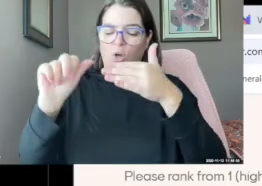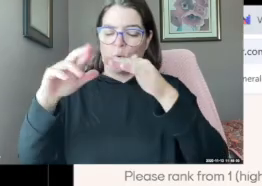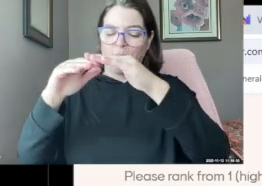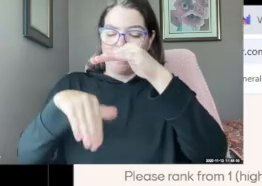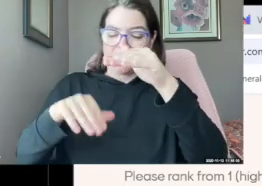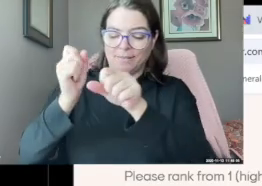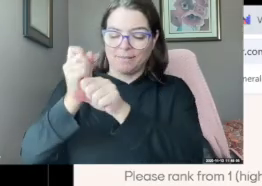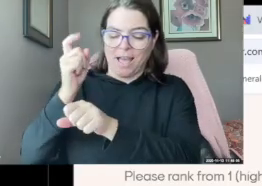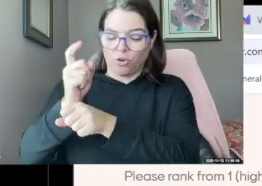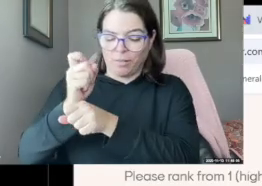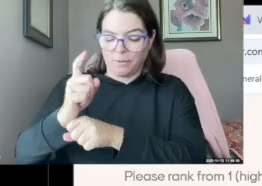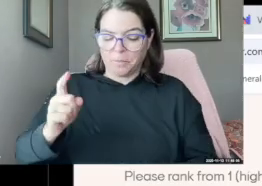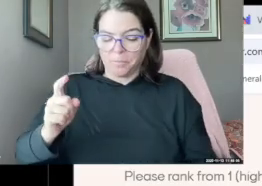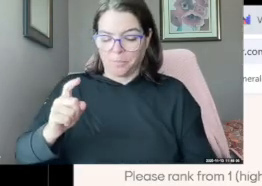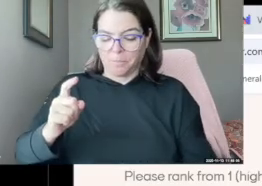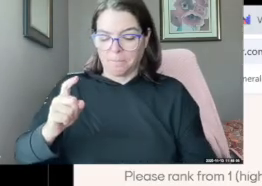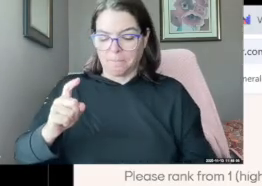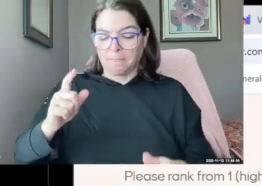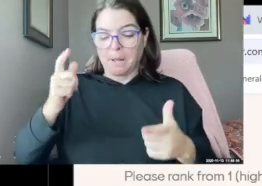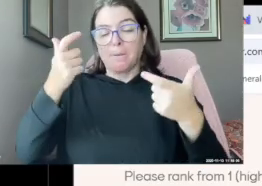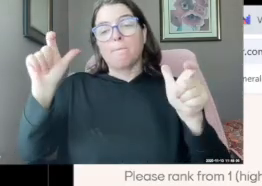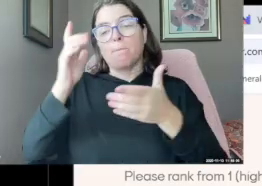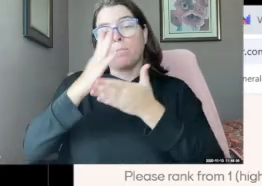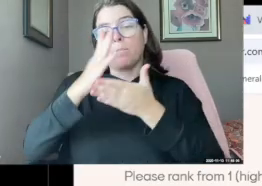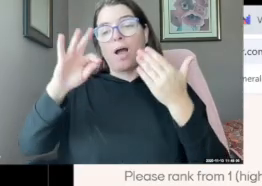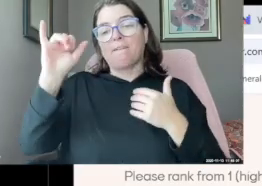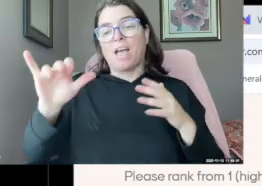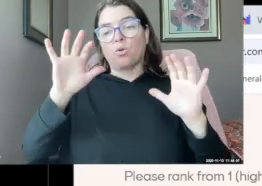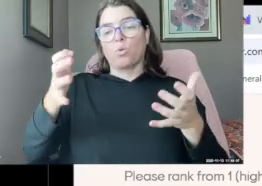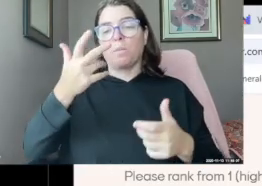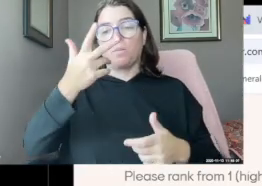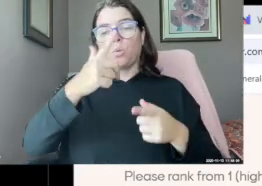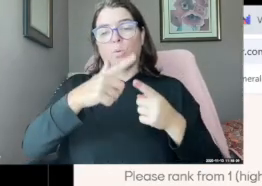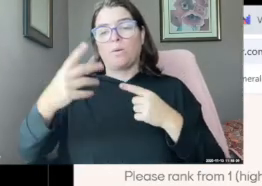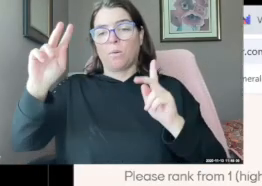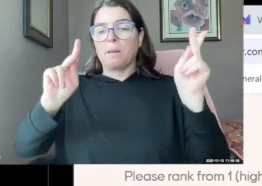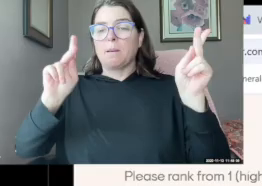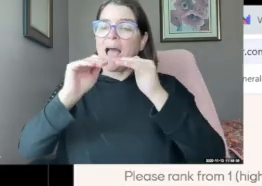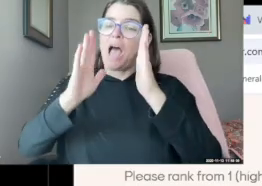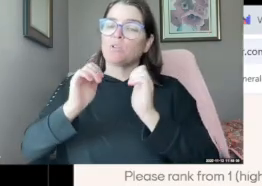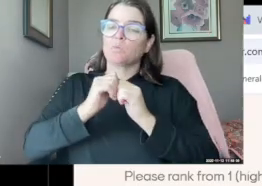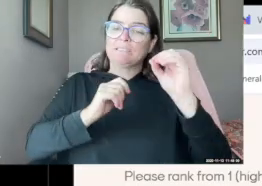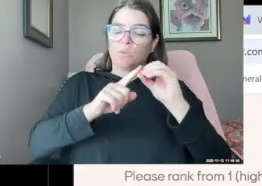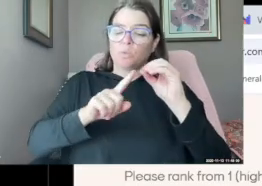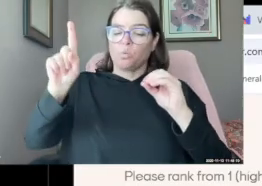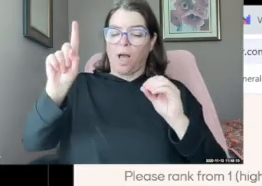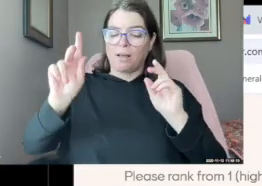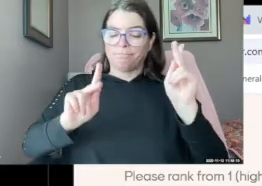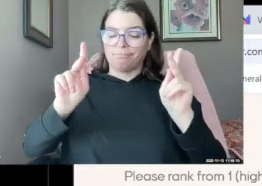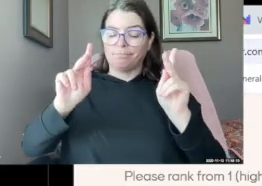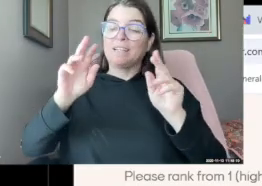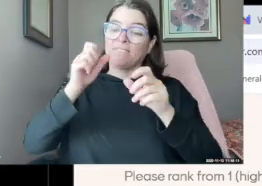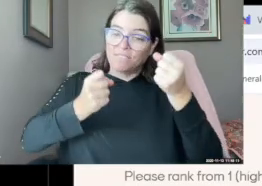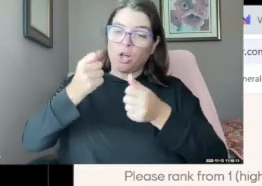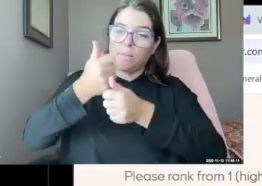the majority of our users, around 78%, are making $50,000 or less annually. A large portion of this